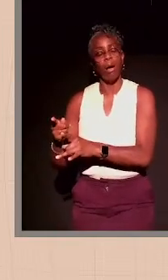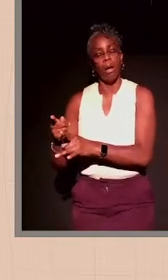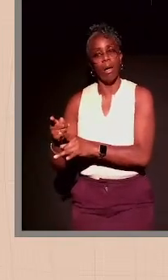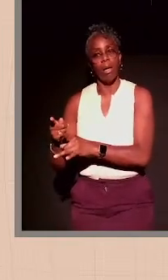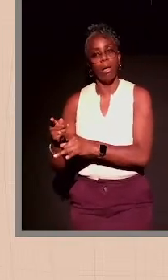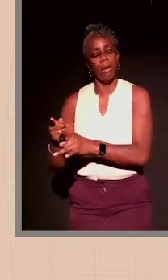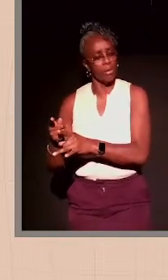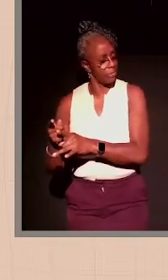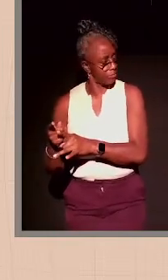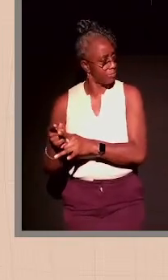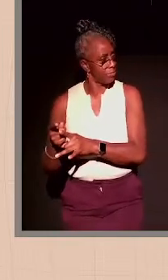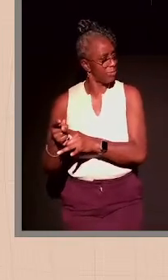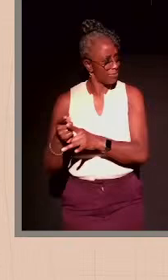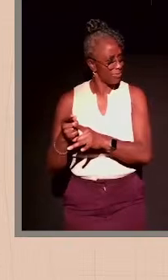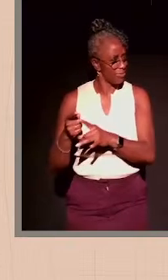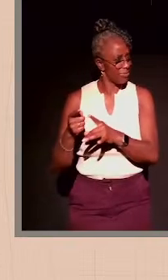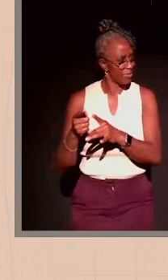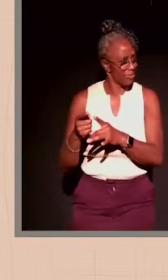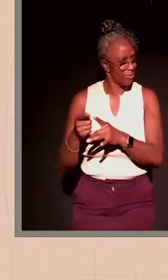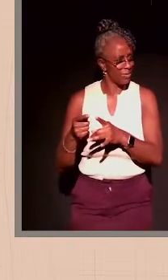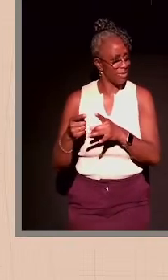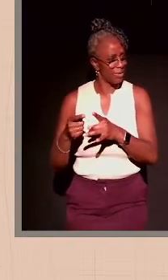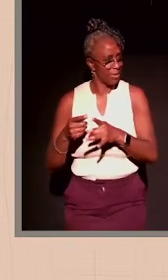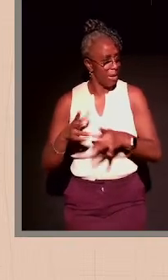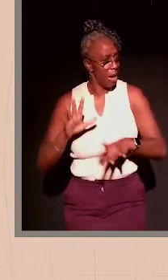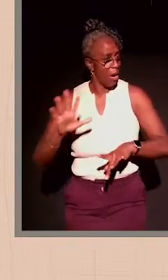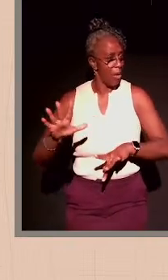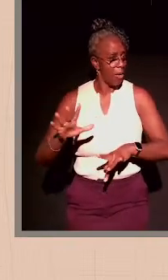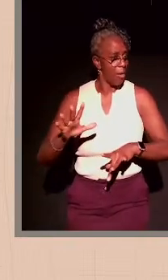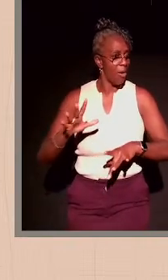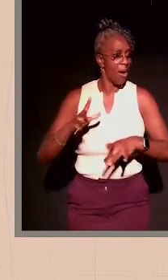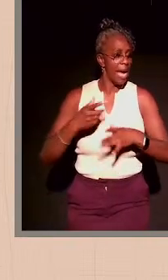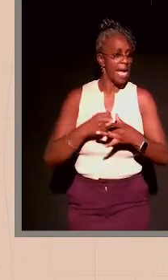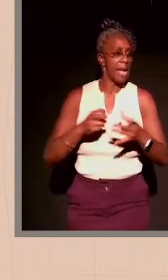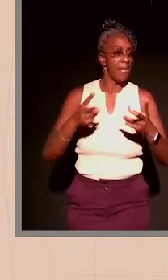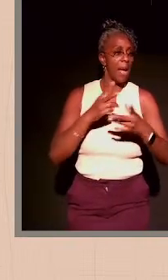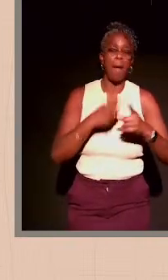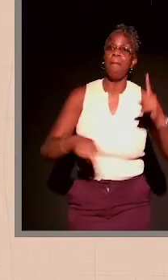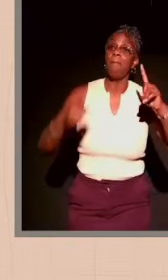Max MSP, or Max for short.